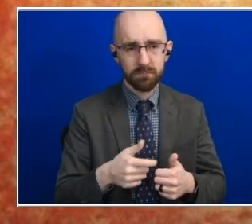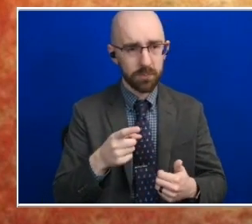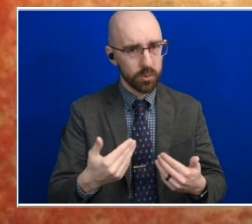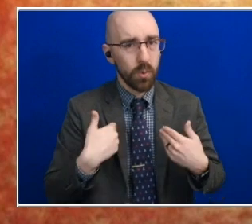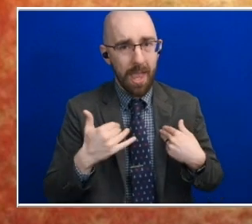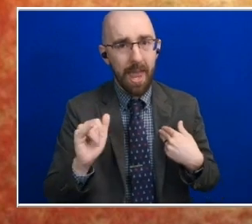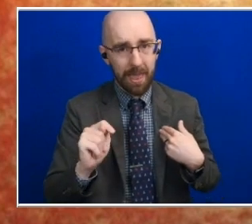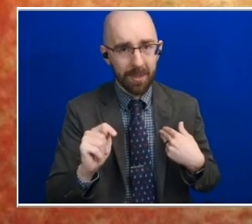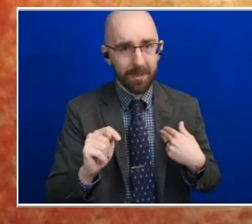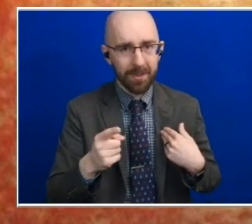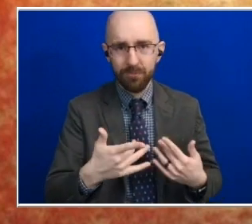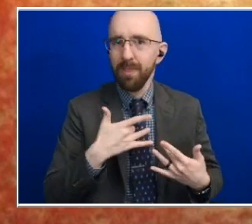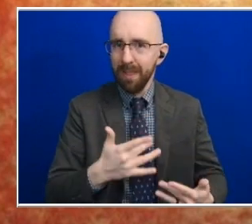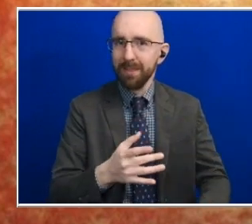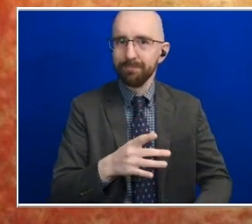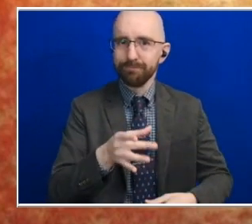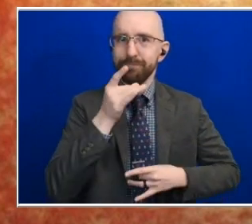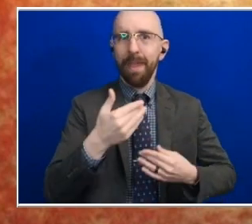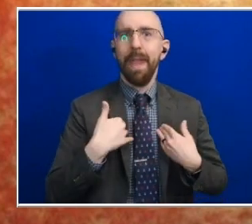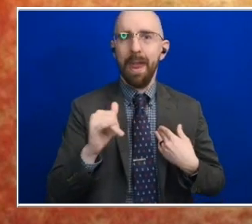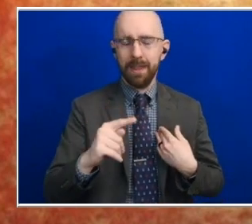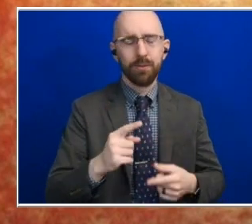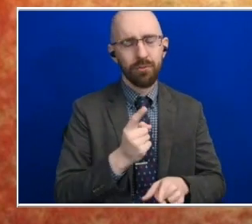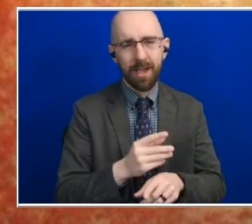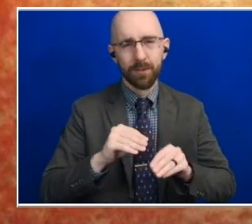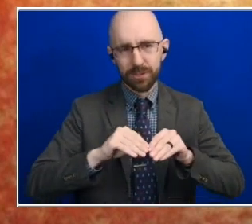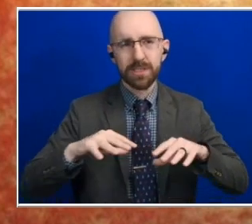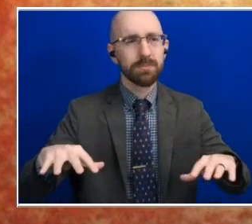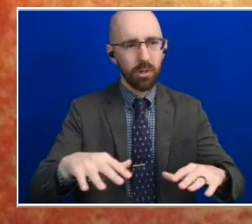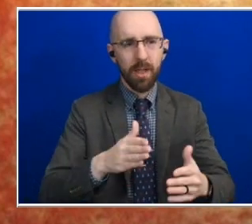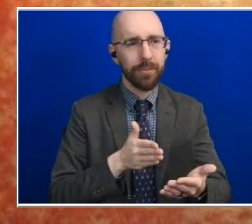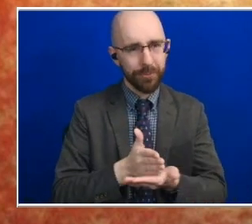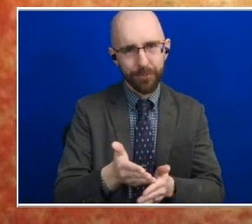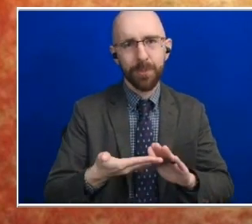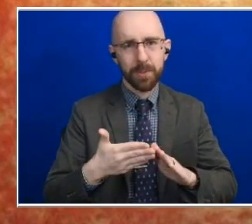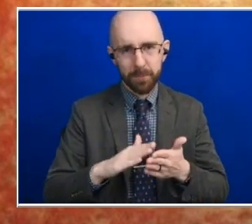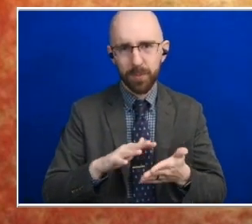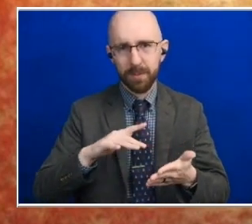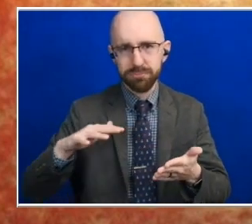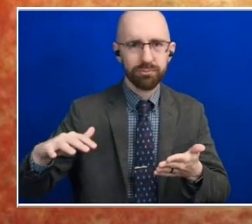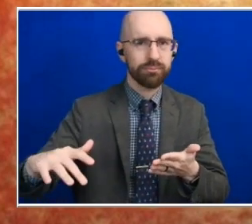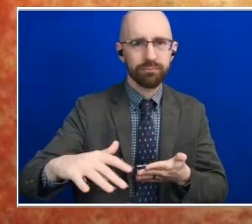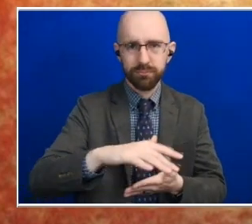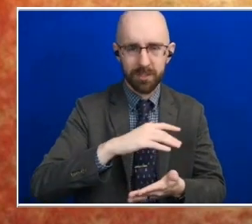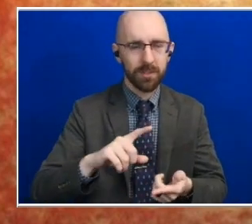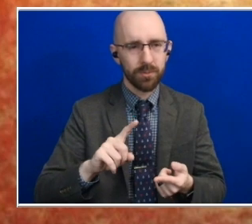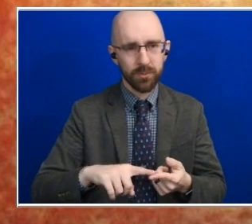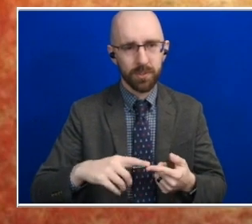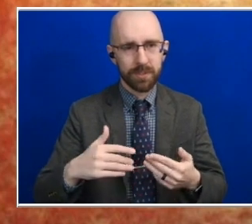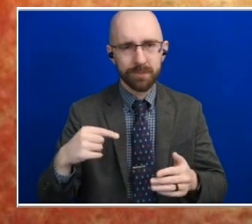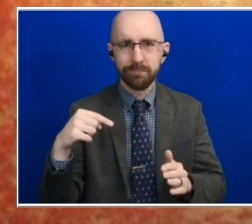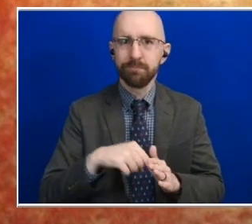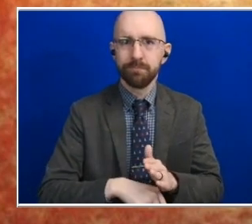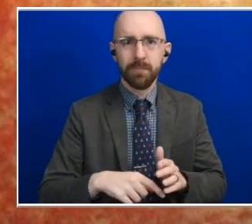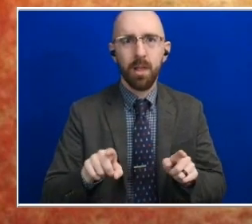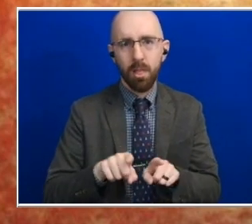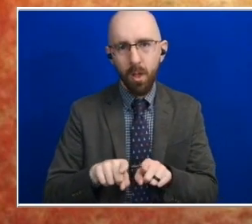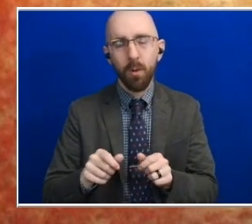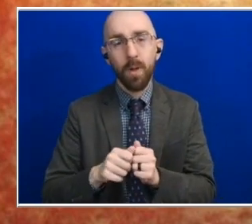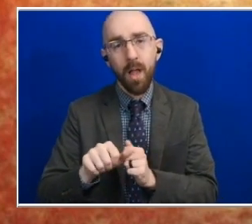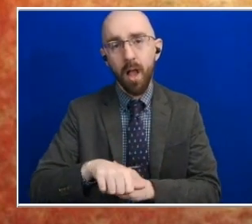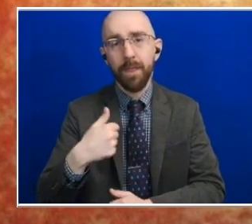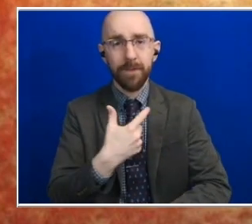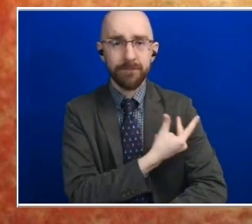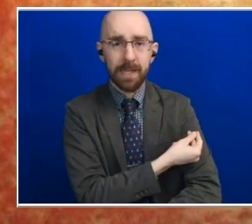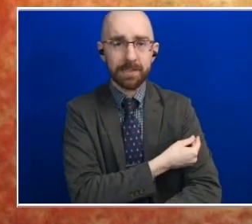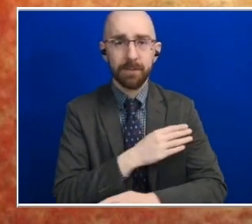had it. Because you likely had it. It was spread throughout the communities to a great extent, along with other vaccine preventable diseases as